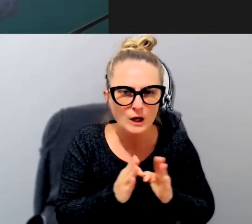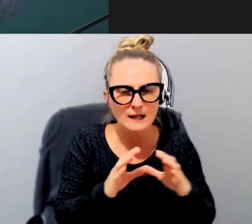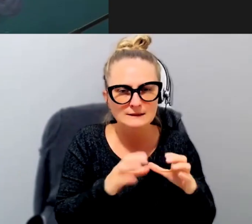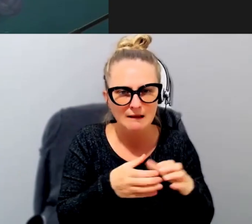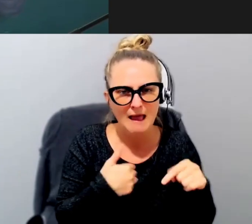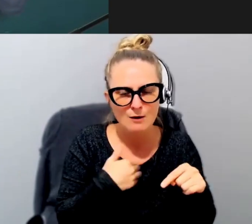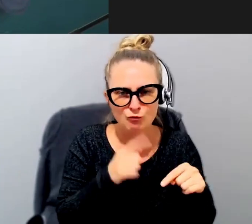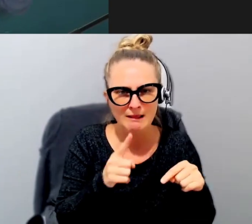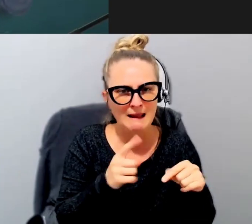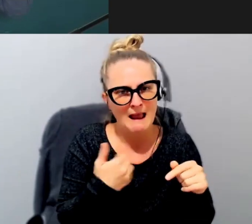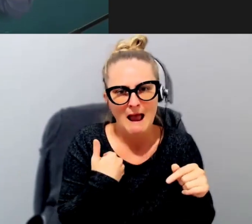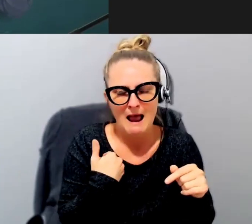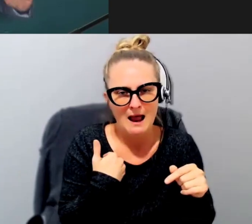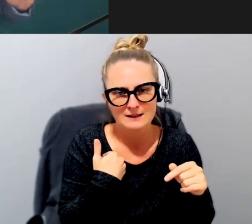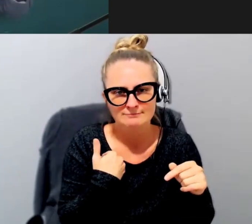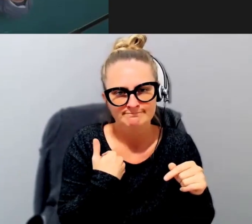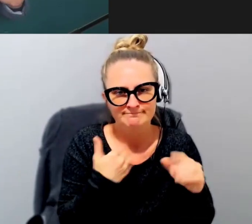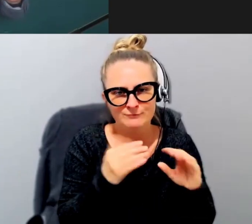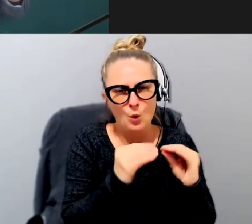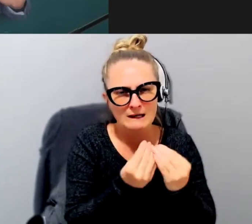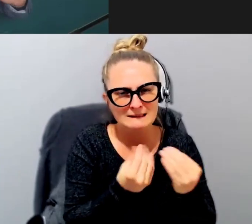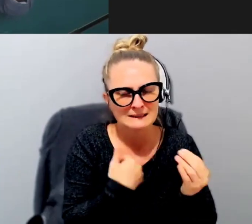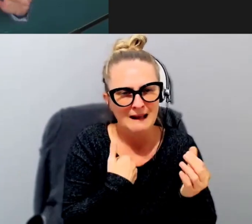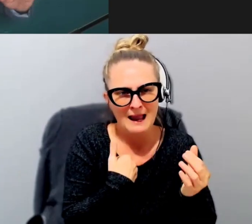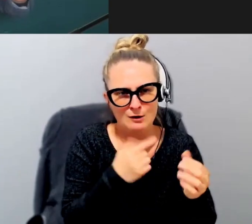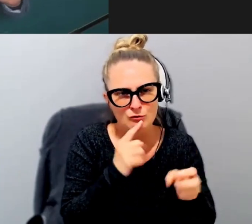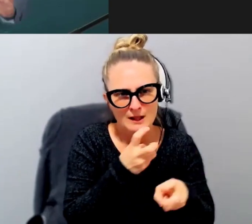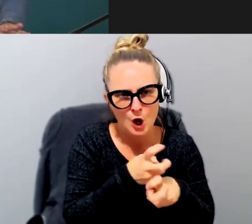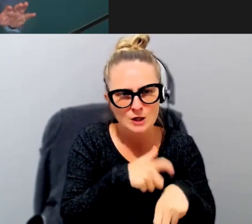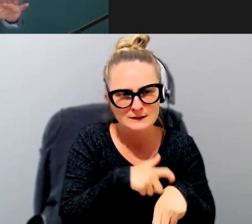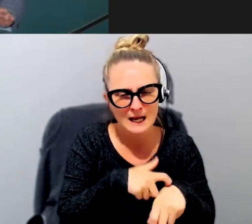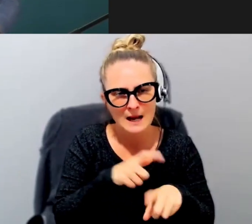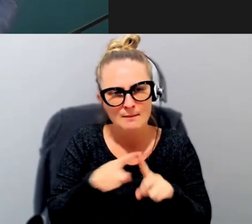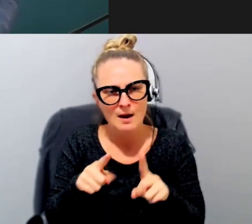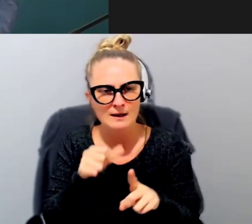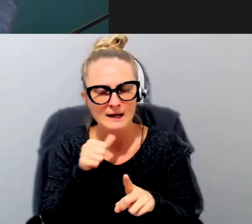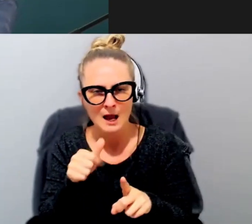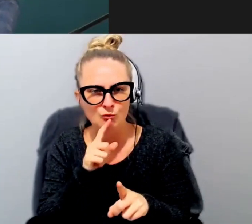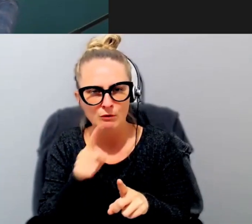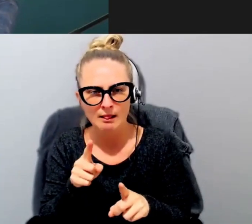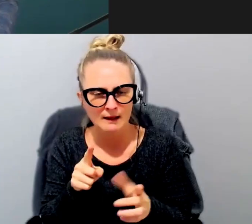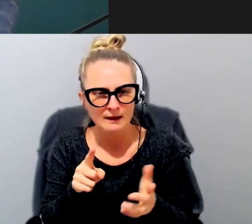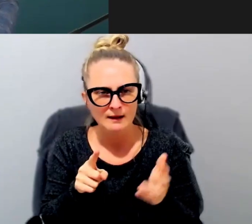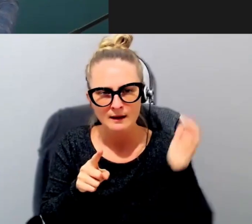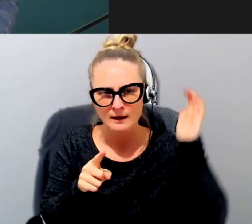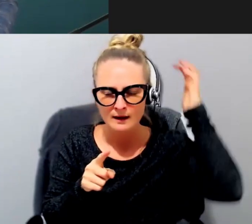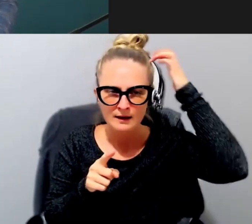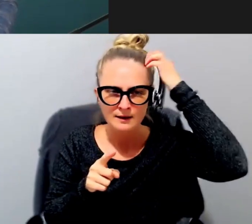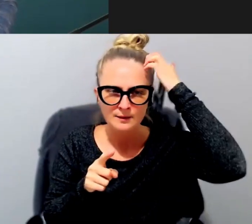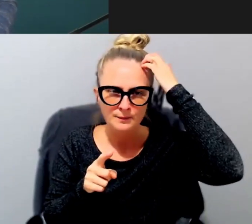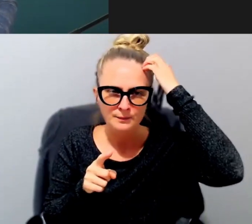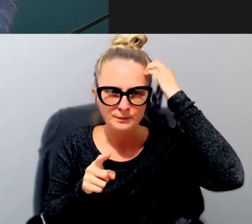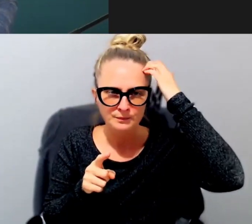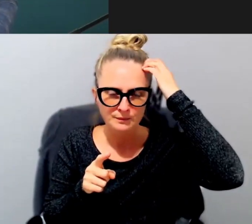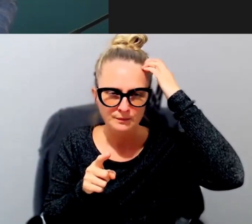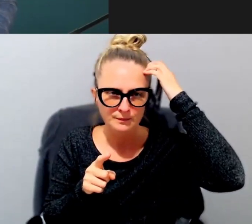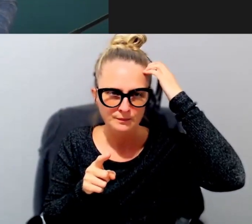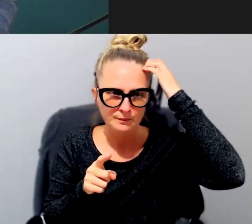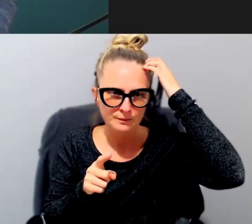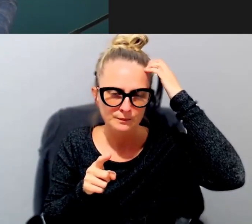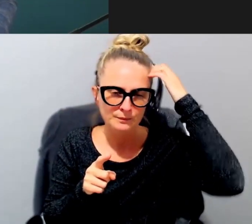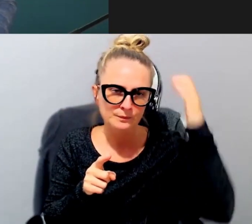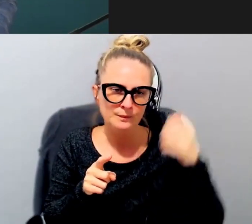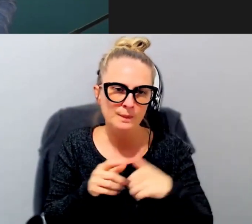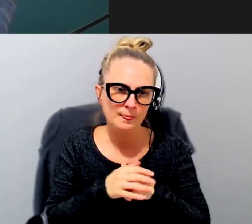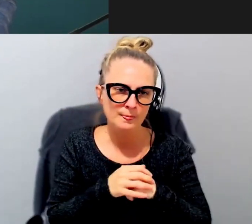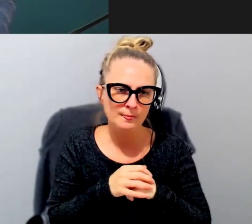up, again, not to put everything on this poor conservative synagogue that was my, got me into this, but